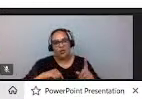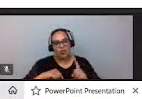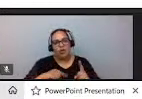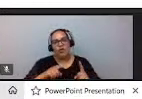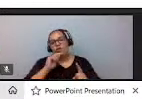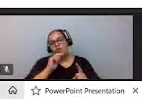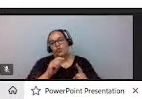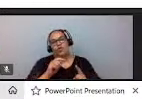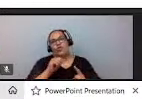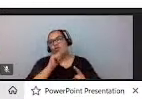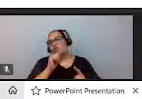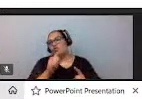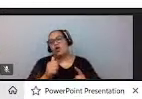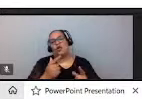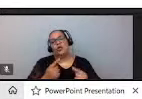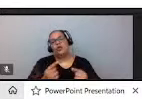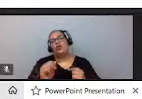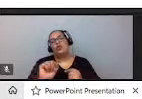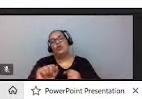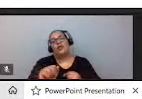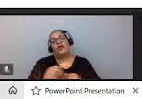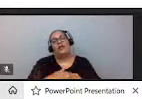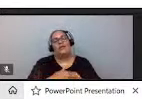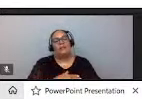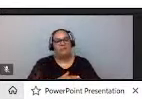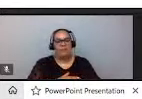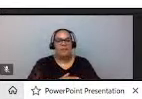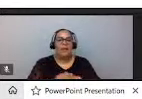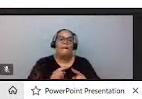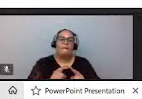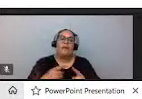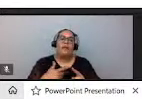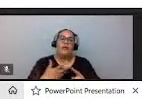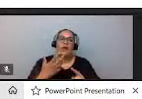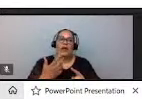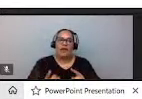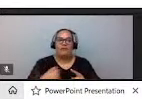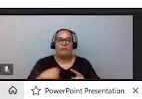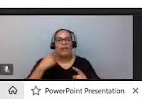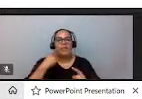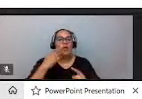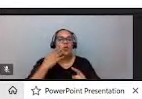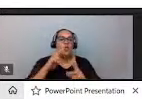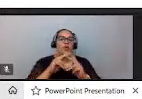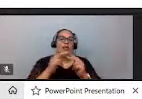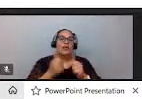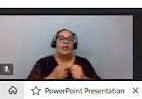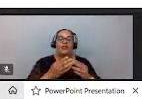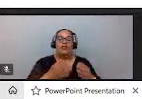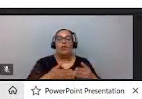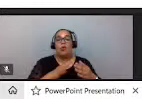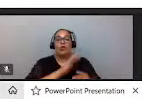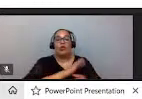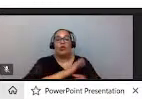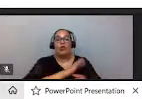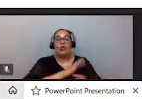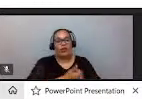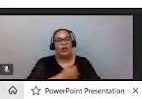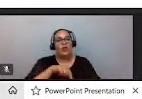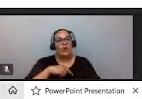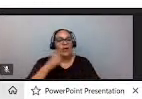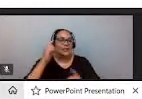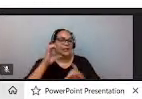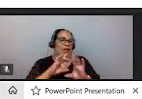actually not undertake the dding at that particular time and we do I think as the national Ports Authority um